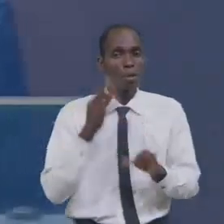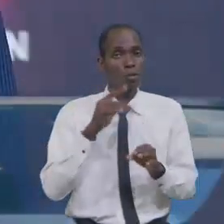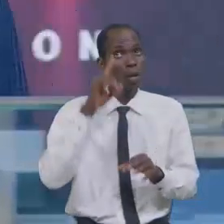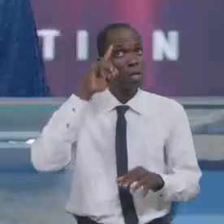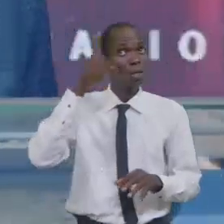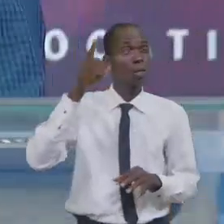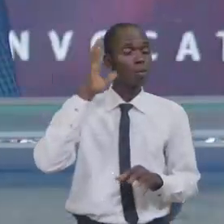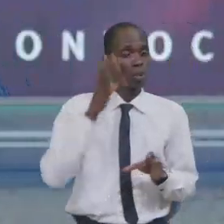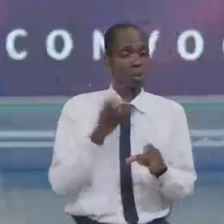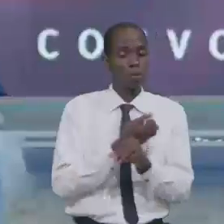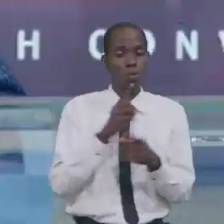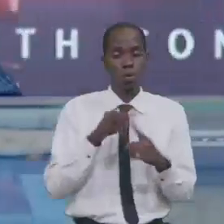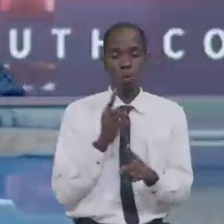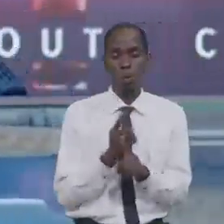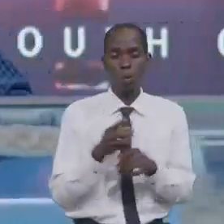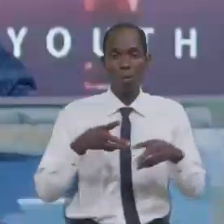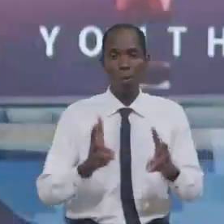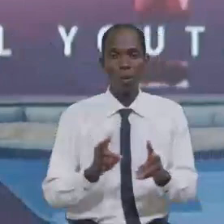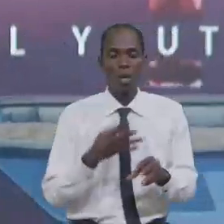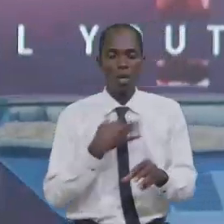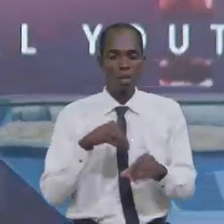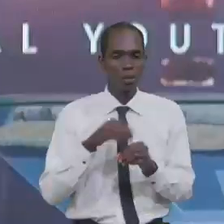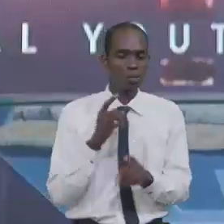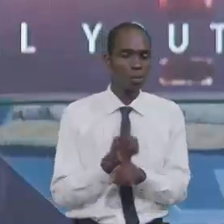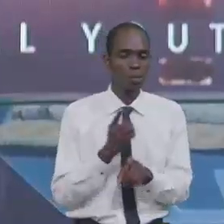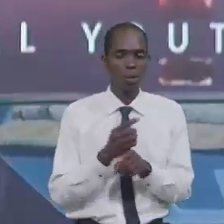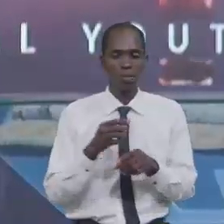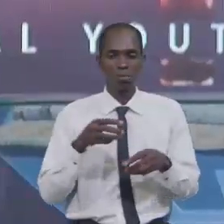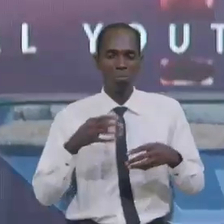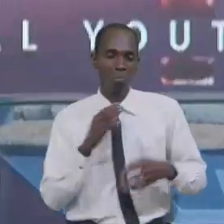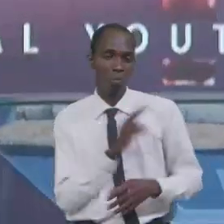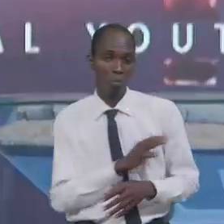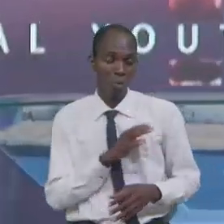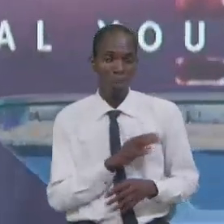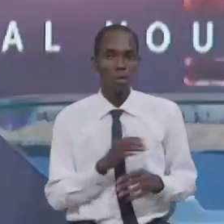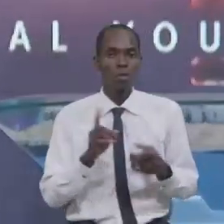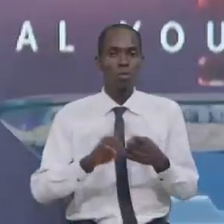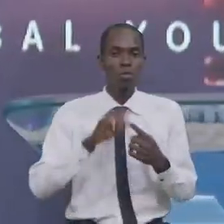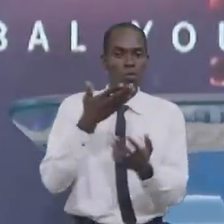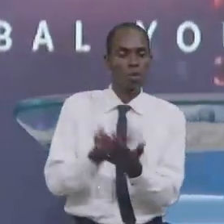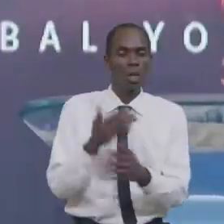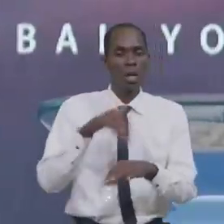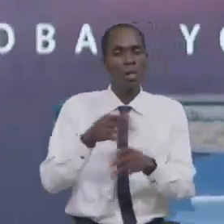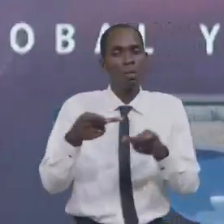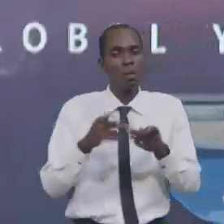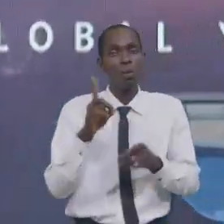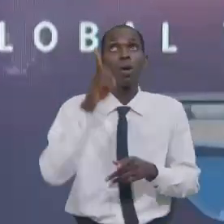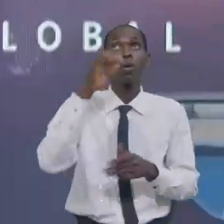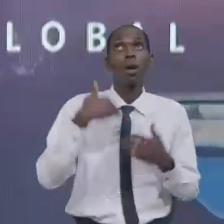right way and in the right manner to get to the place the Lord has ordained for you, you